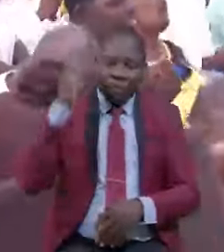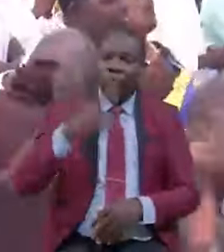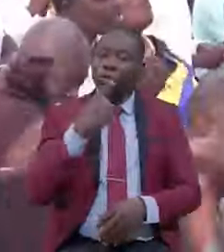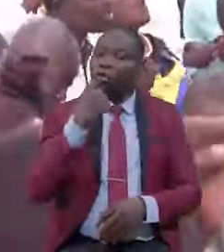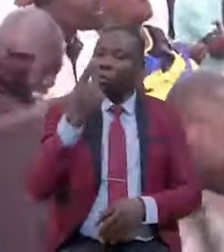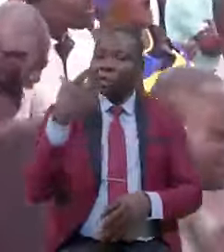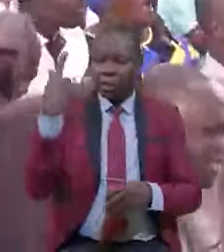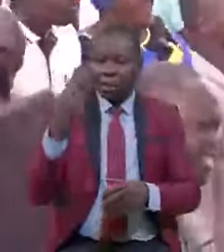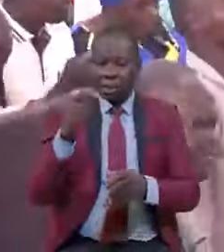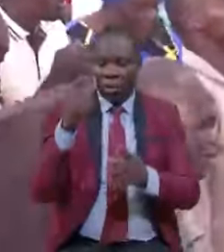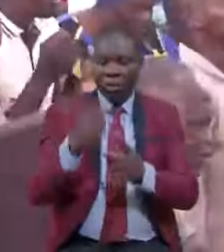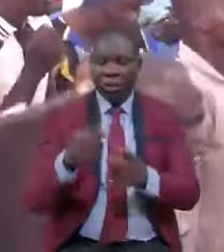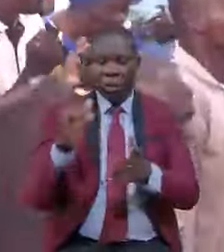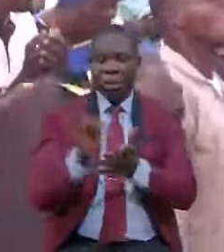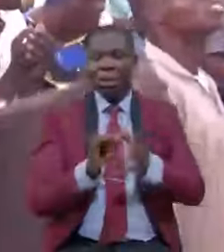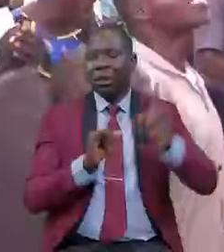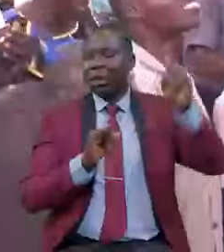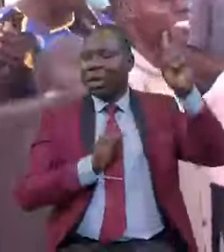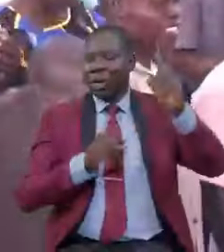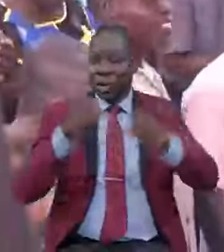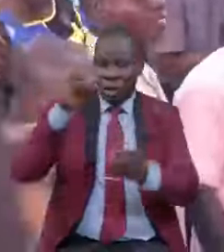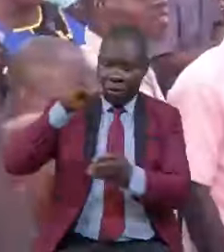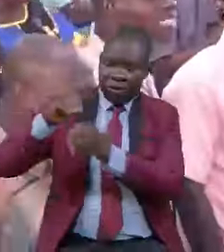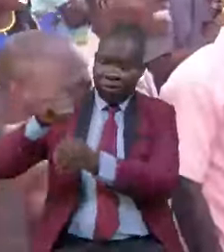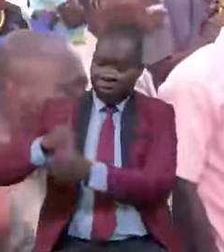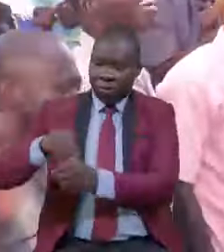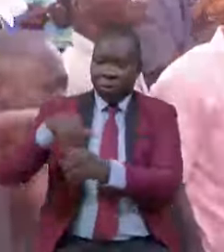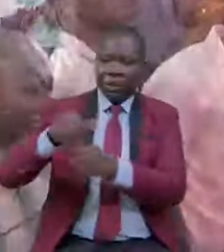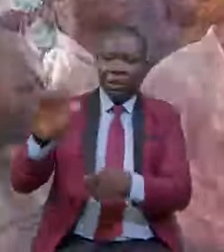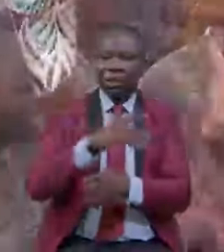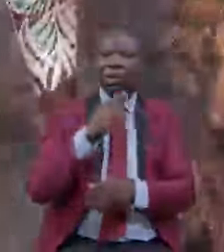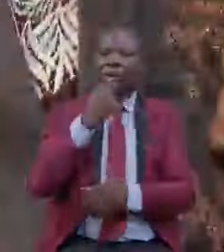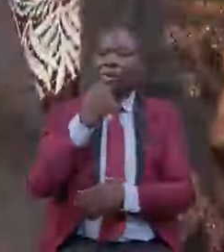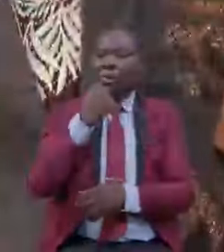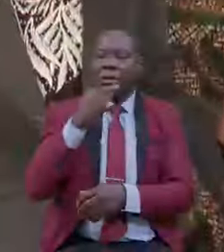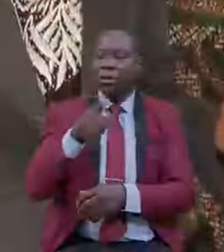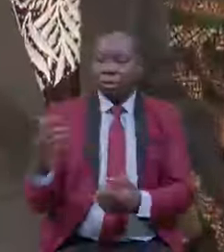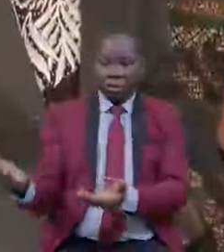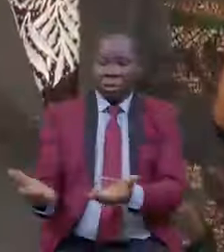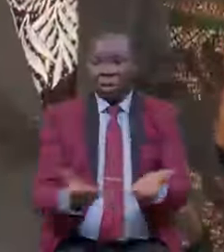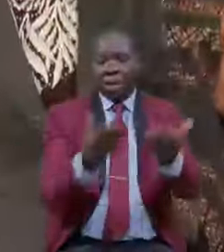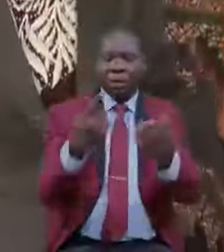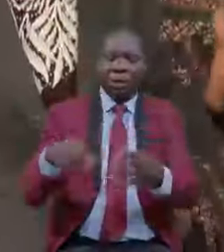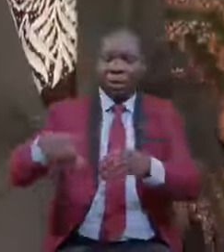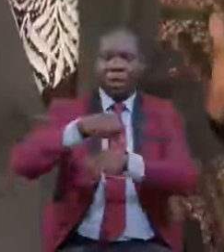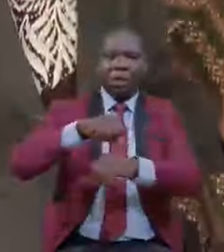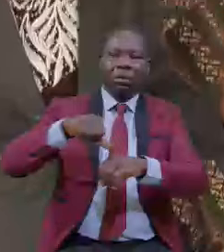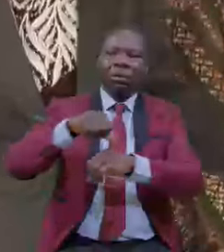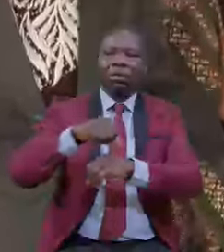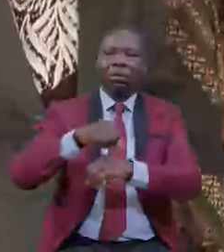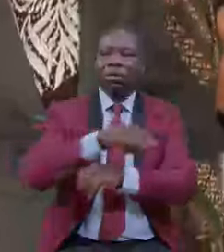You carry the anointing. You carry the